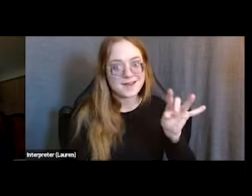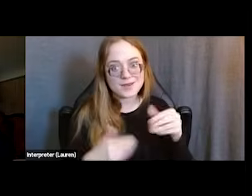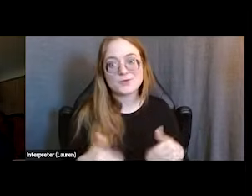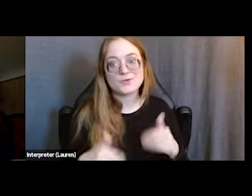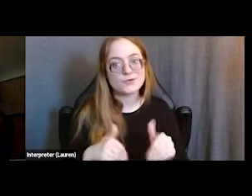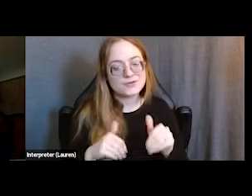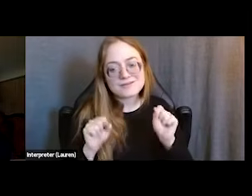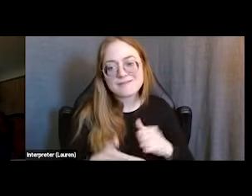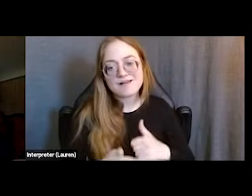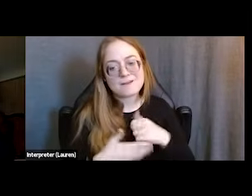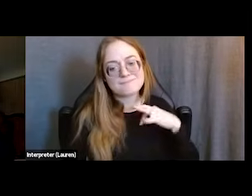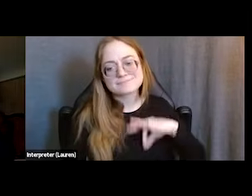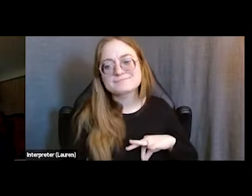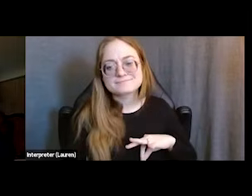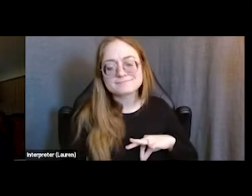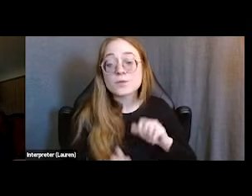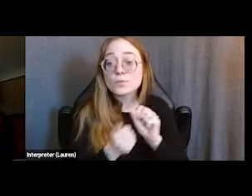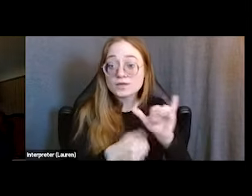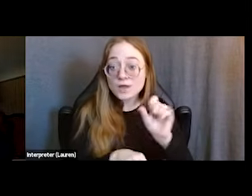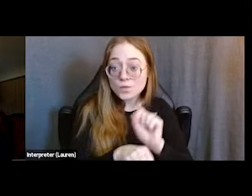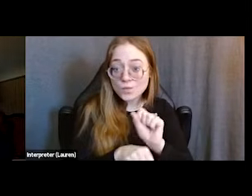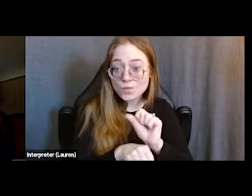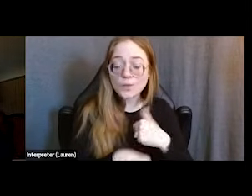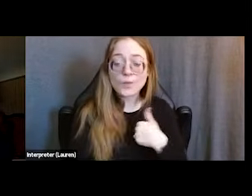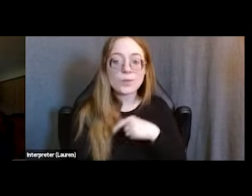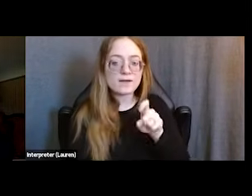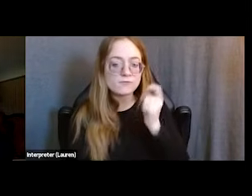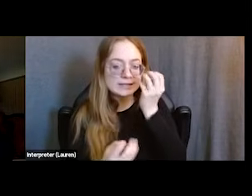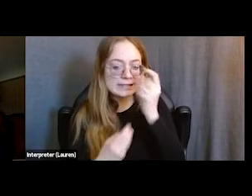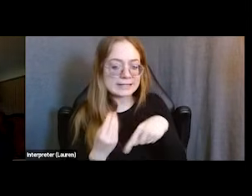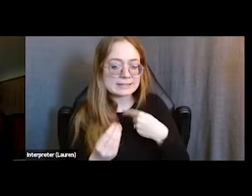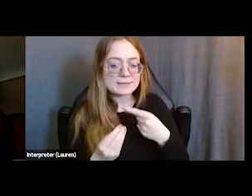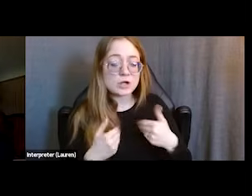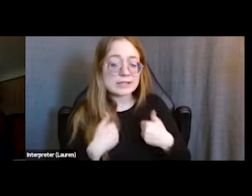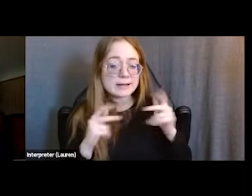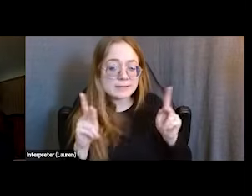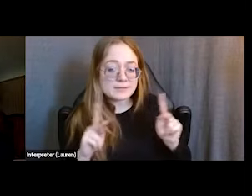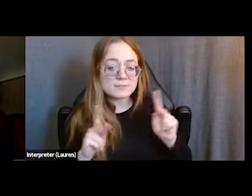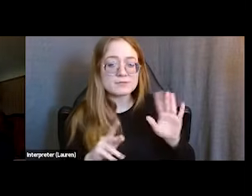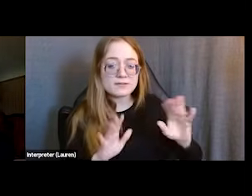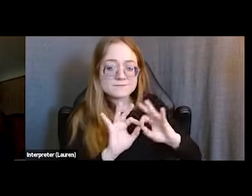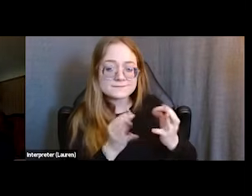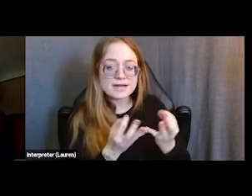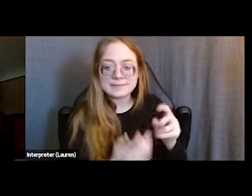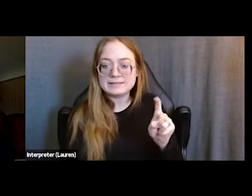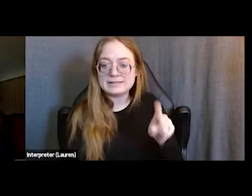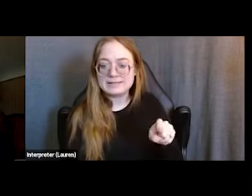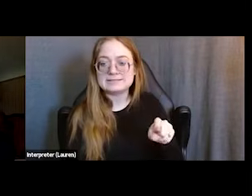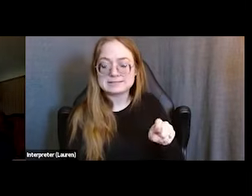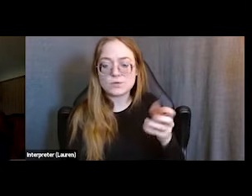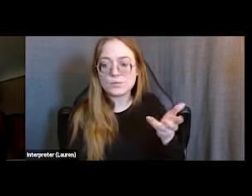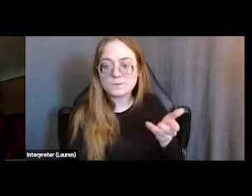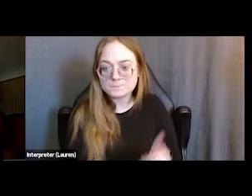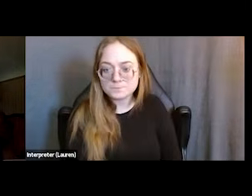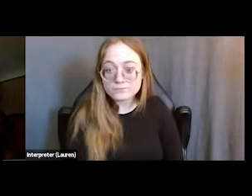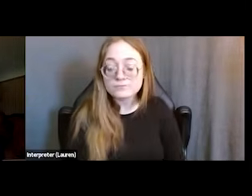incredibly helpful. But with that work, we really need to think about what the needs of young people and their families are. That crisis stabilization services